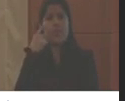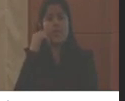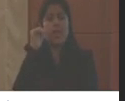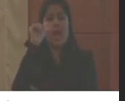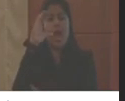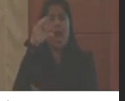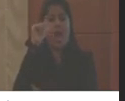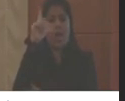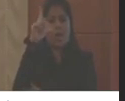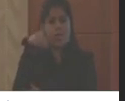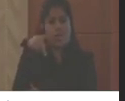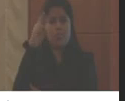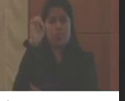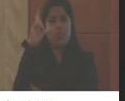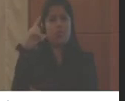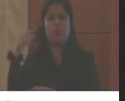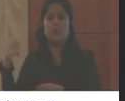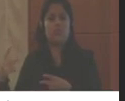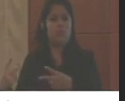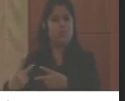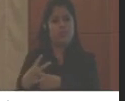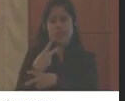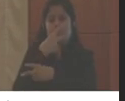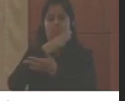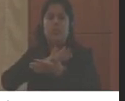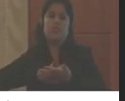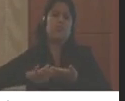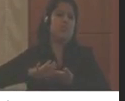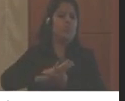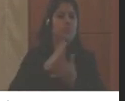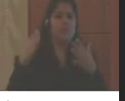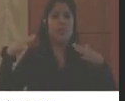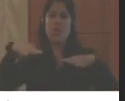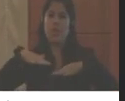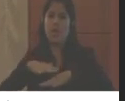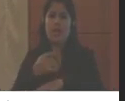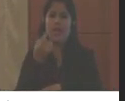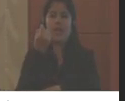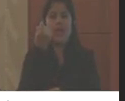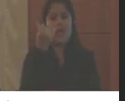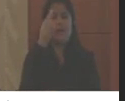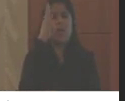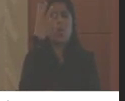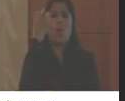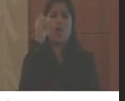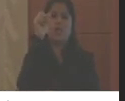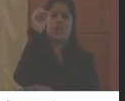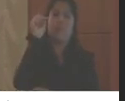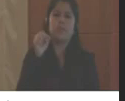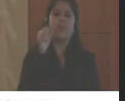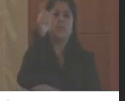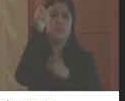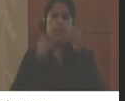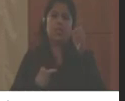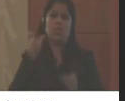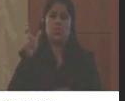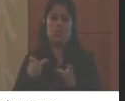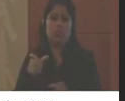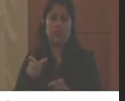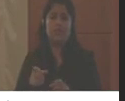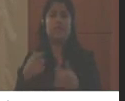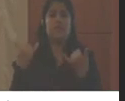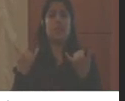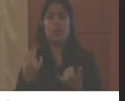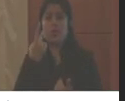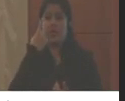275 kilometers off Acapulco caused great damages and the evacuation of almost 40,000